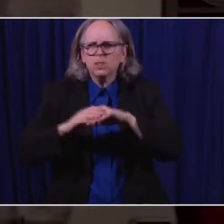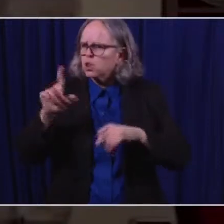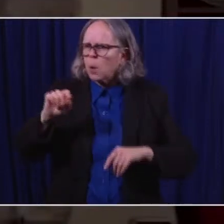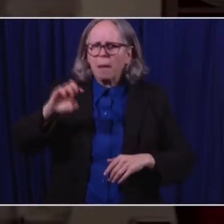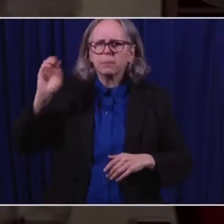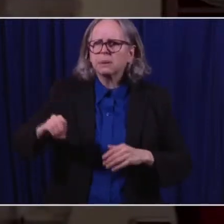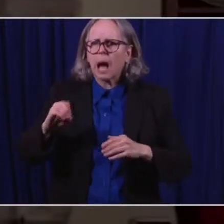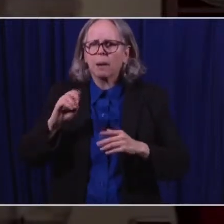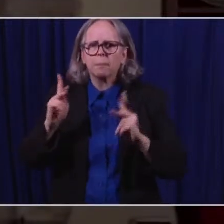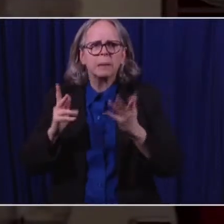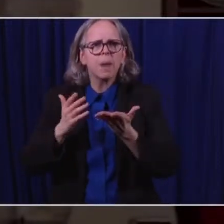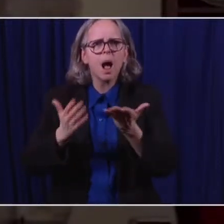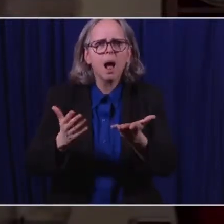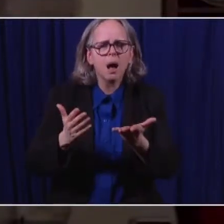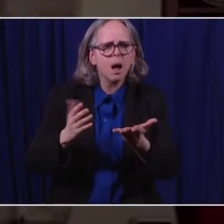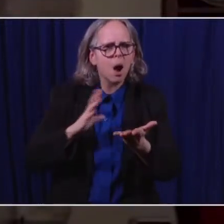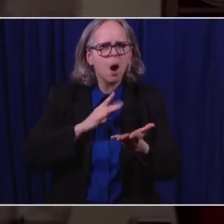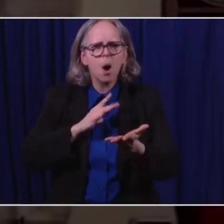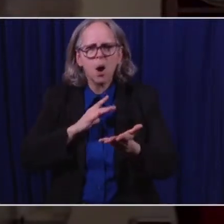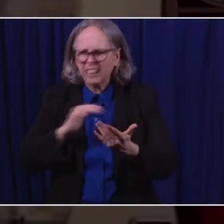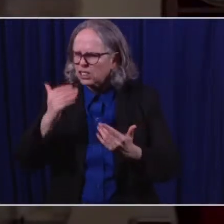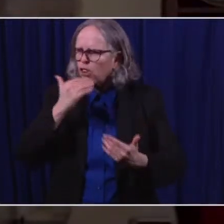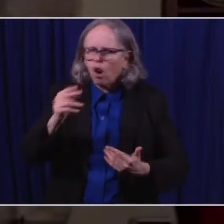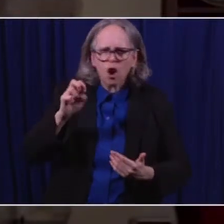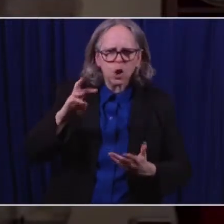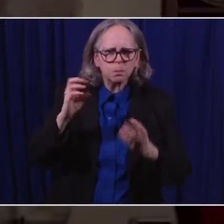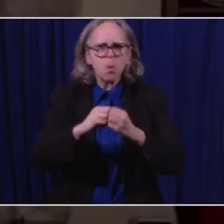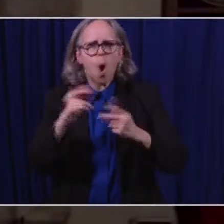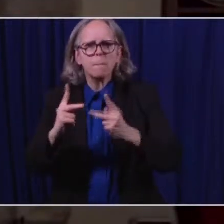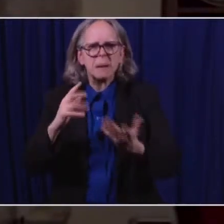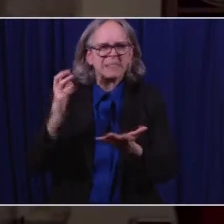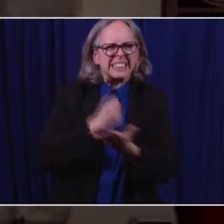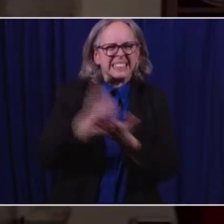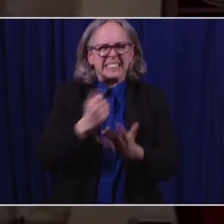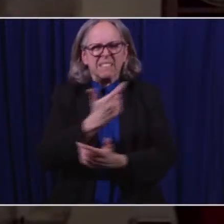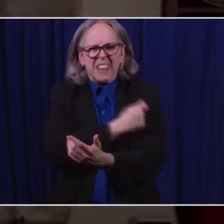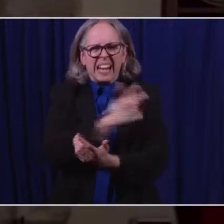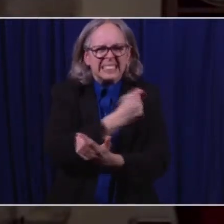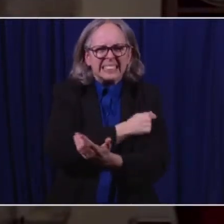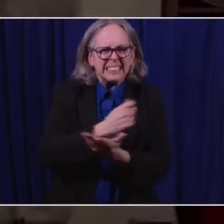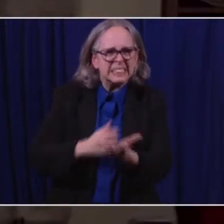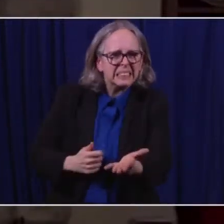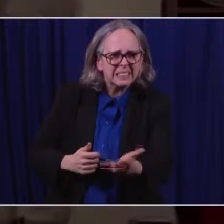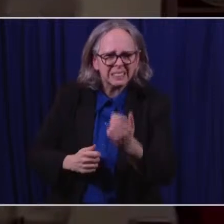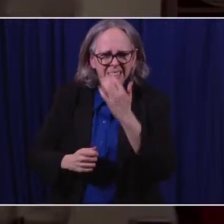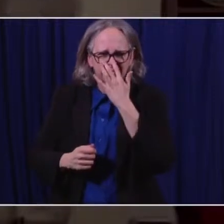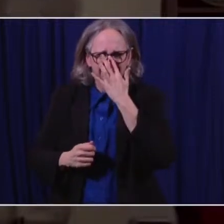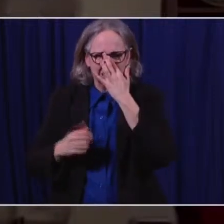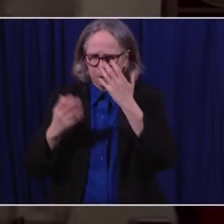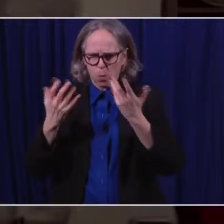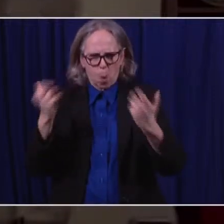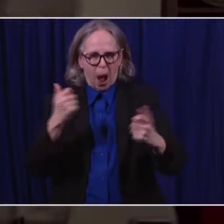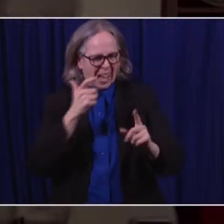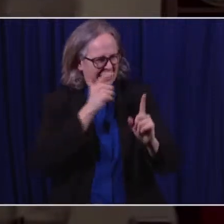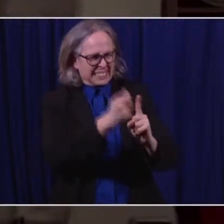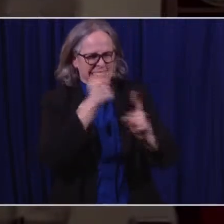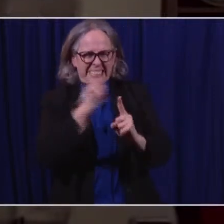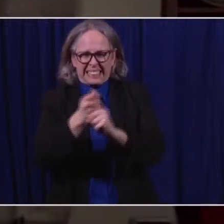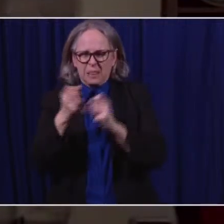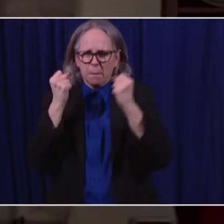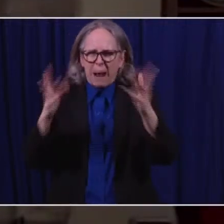Pfizer. So we're pretty happy about that, but we want to make sure everybody who's taking that, putting that vaccine out